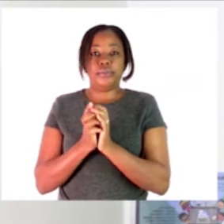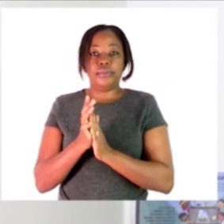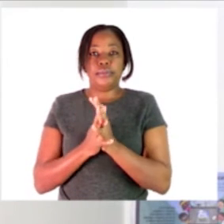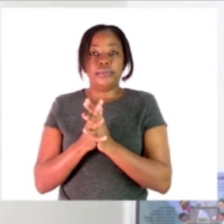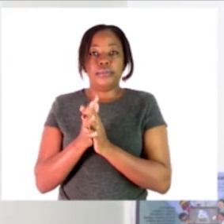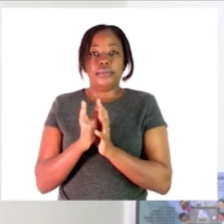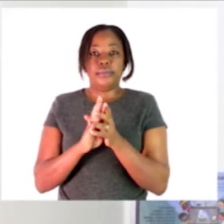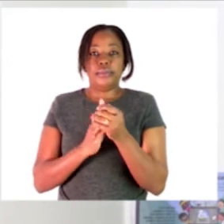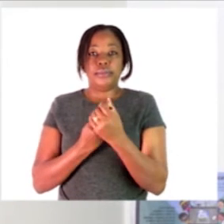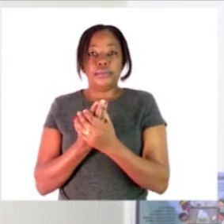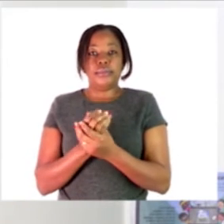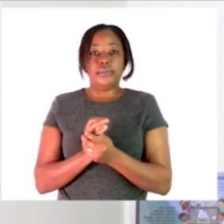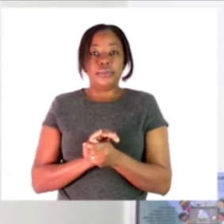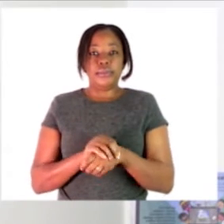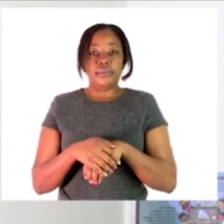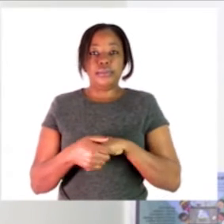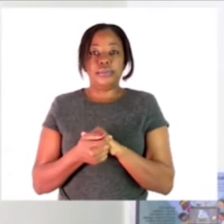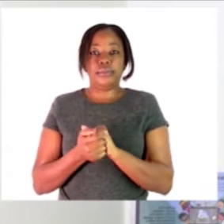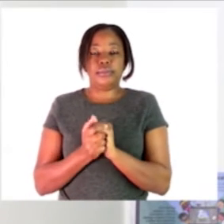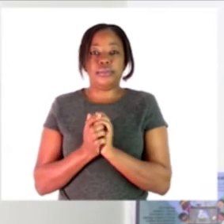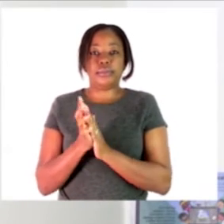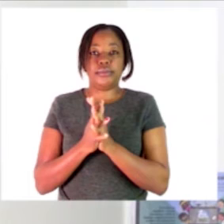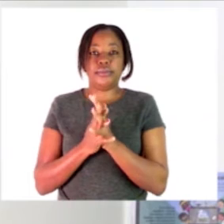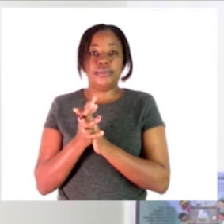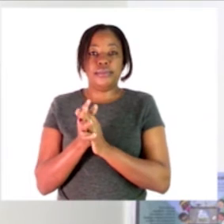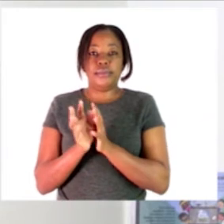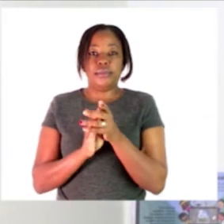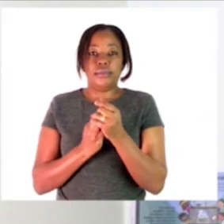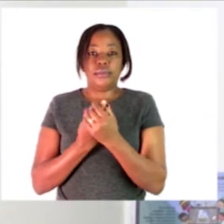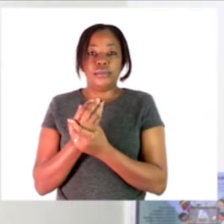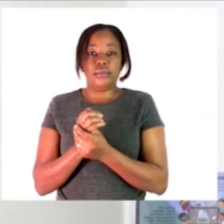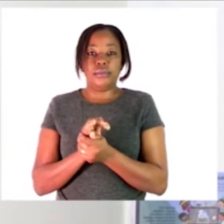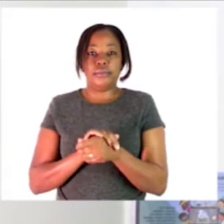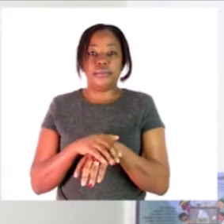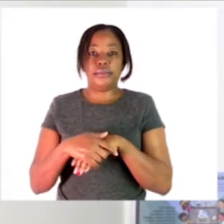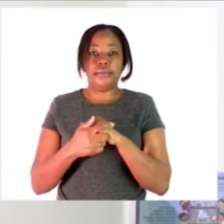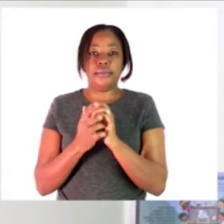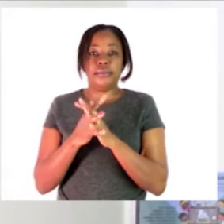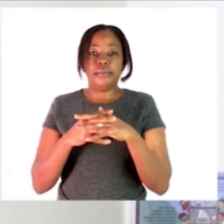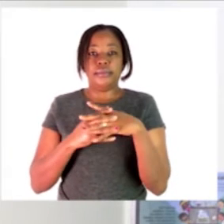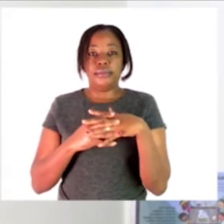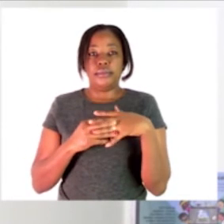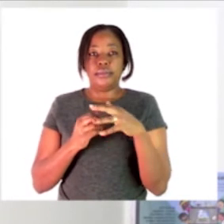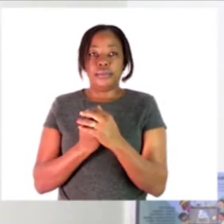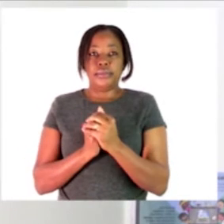rub it in, rub out. Between your fingers, your hands are